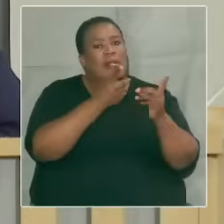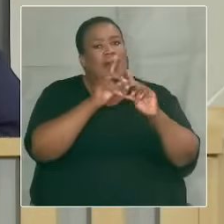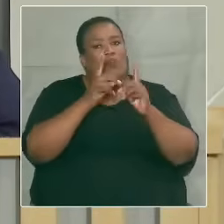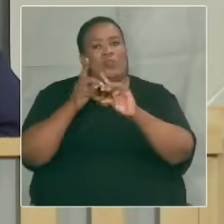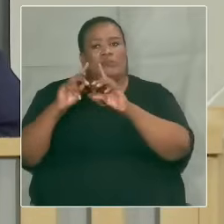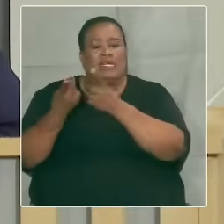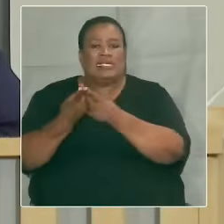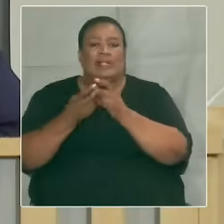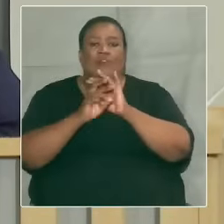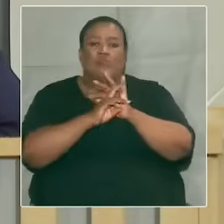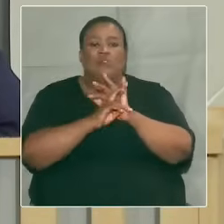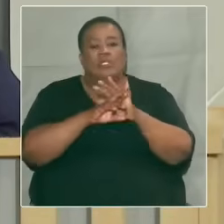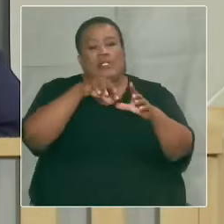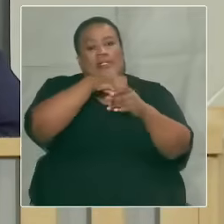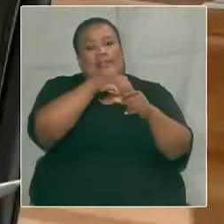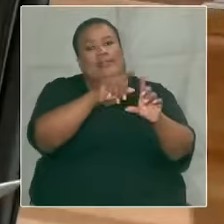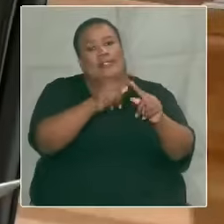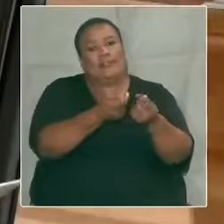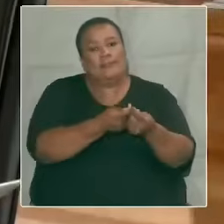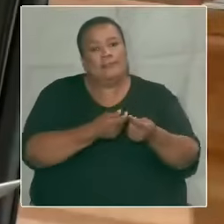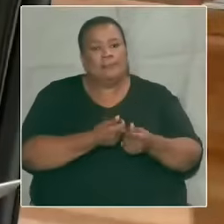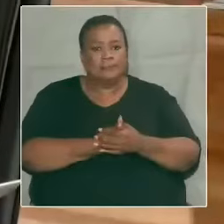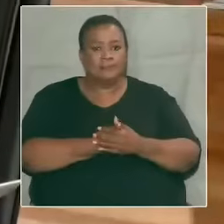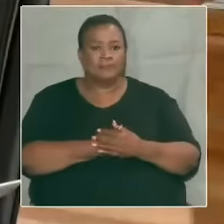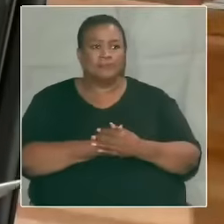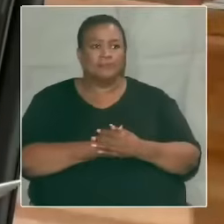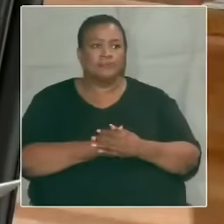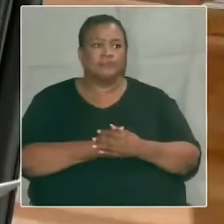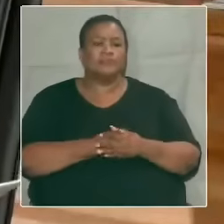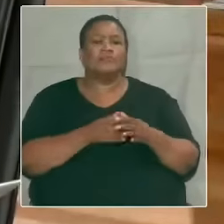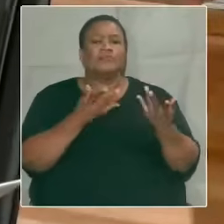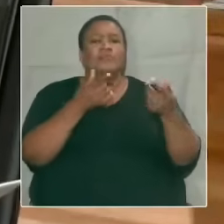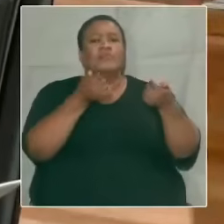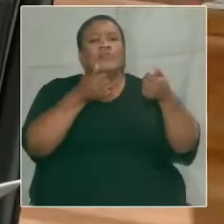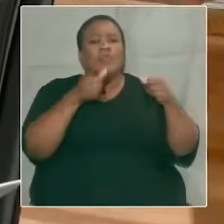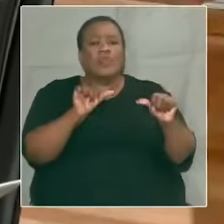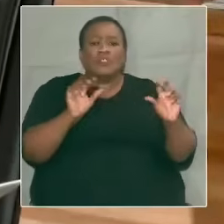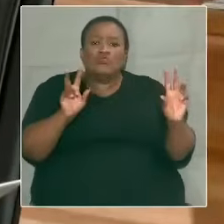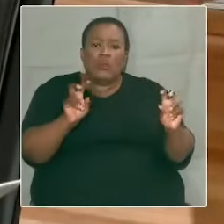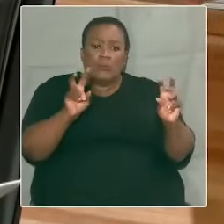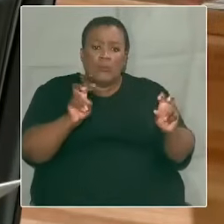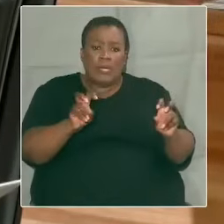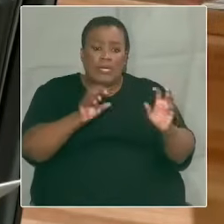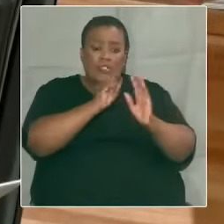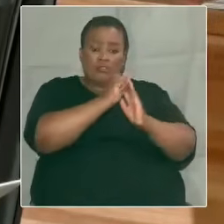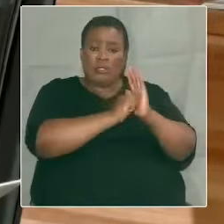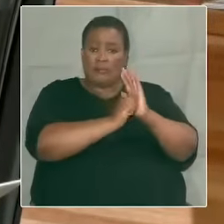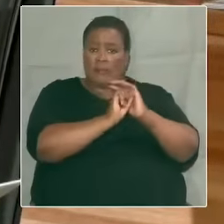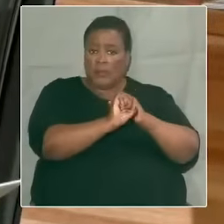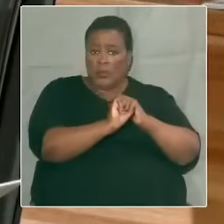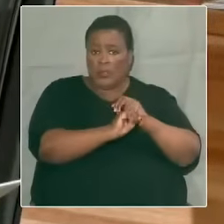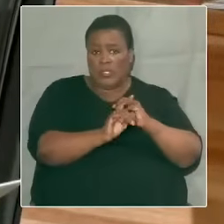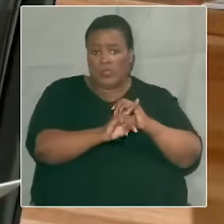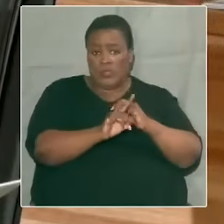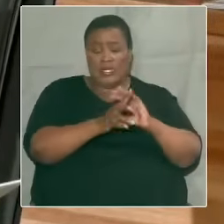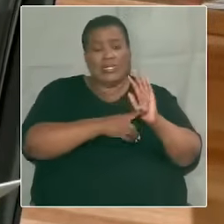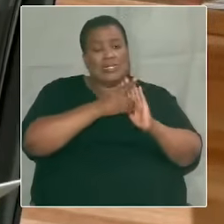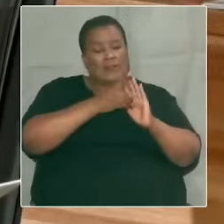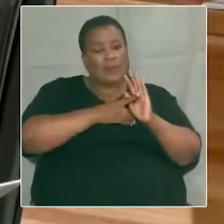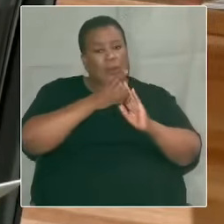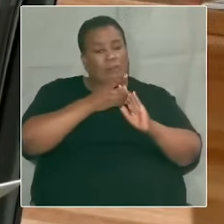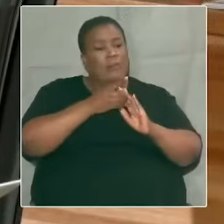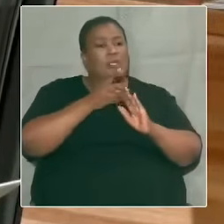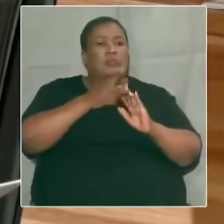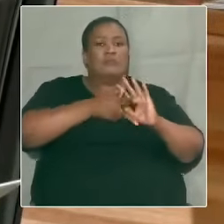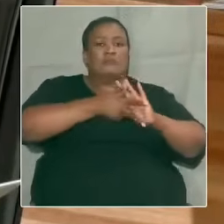IMC level. And then the next topic that you deal with in your statement is the development and approval of the